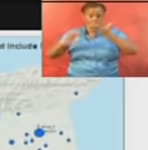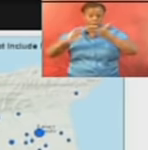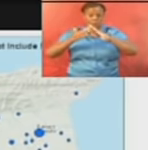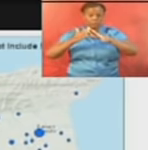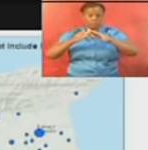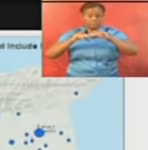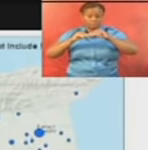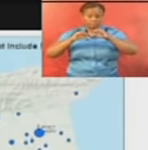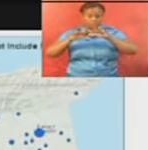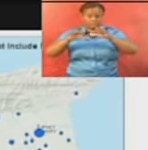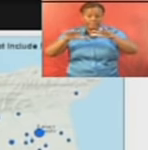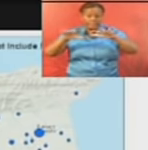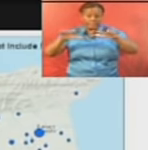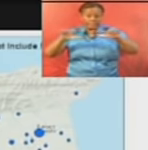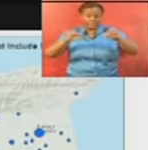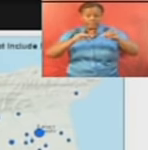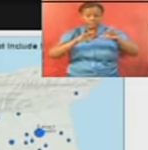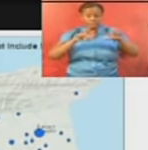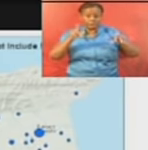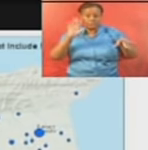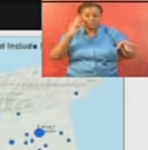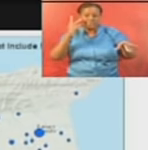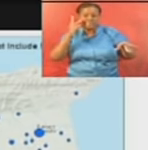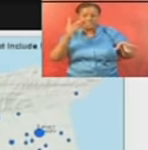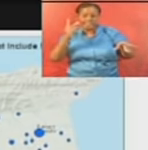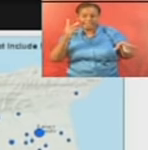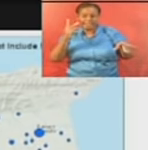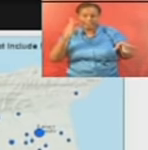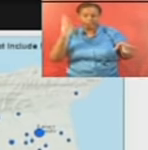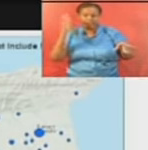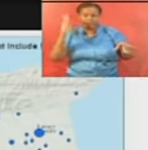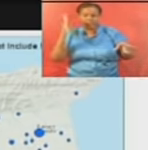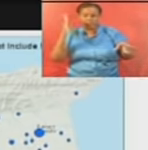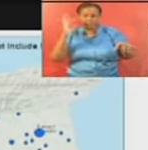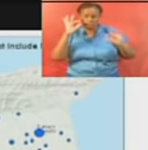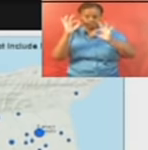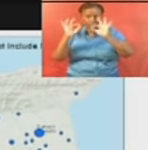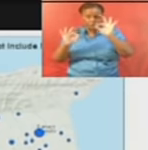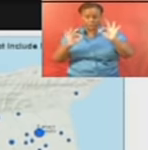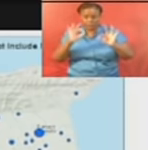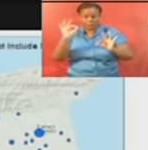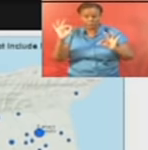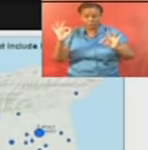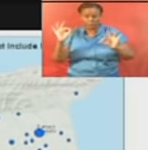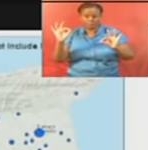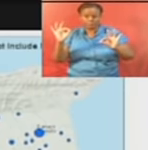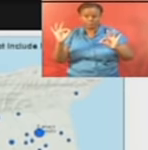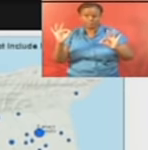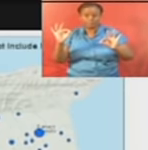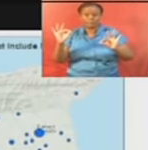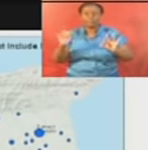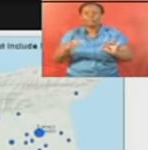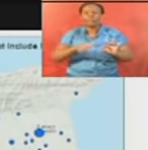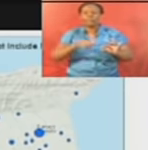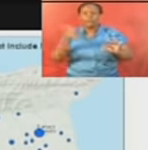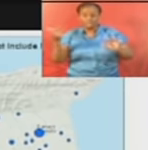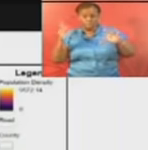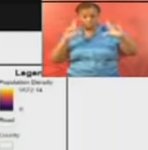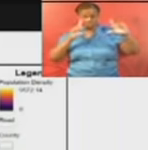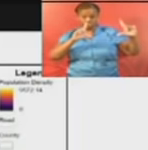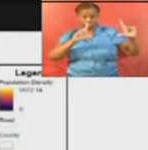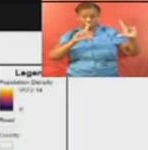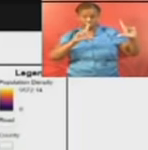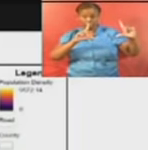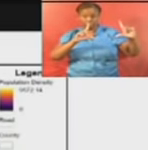different sizes of those circles. And as we see in the following slide, the heat